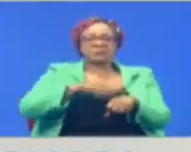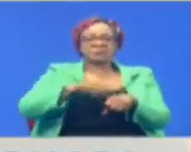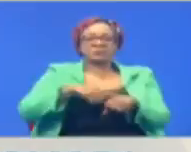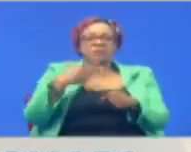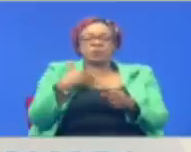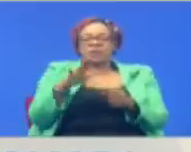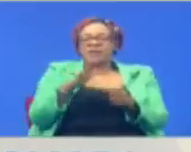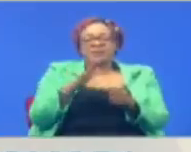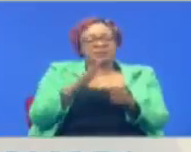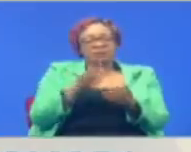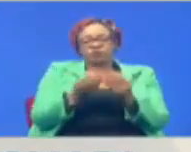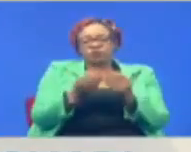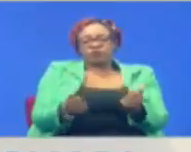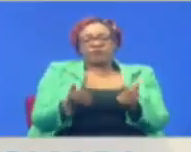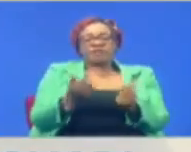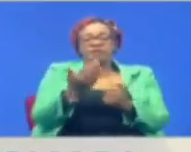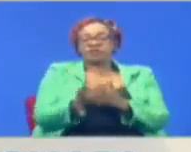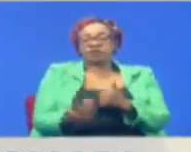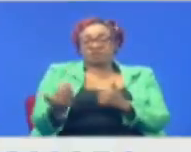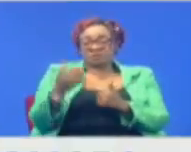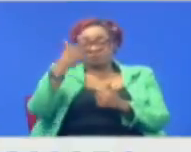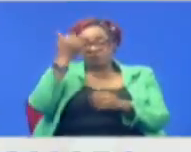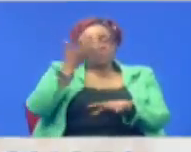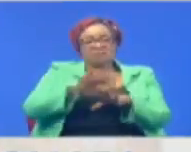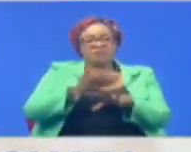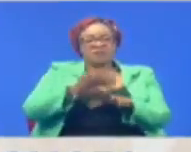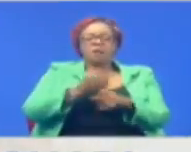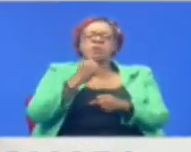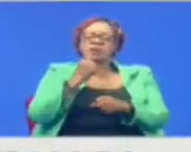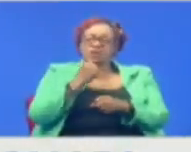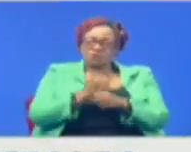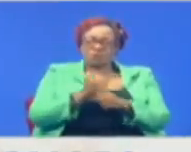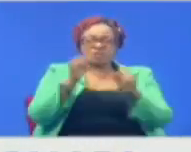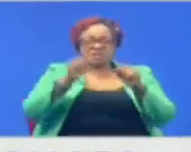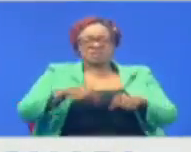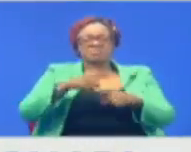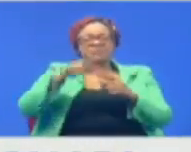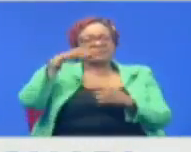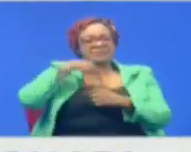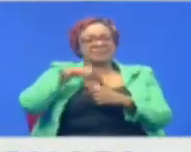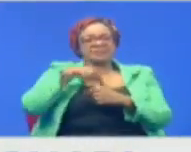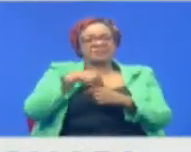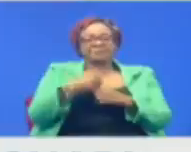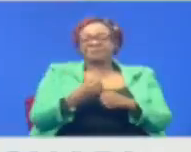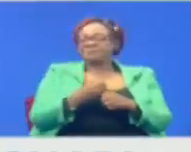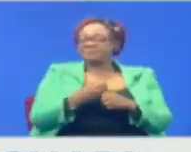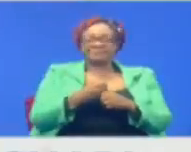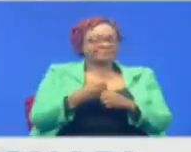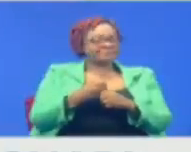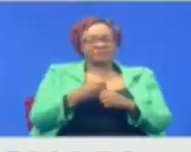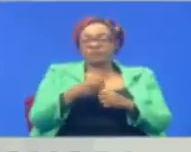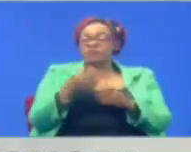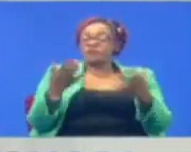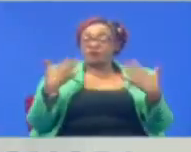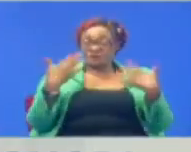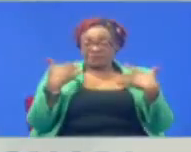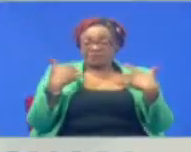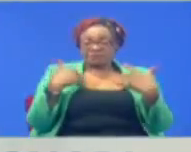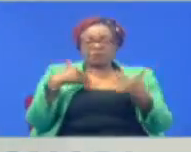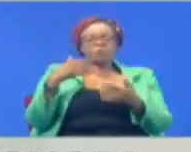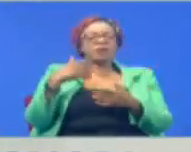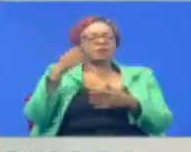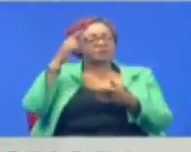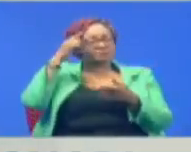To be honest, it's the hardest for me. I will do it, but deep inside I know it will haunt me for the better part of the day. Pope